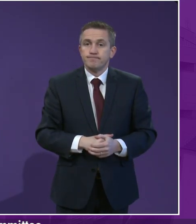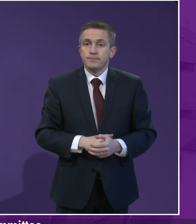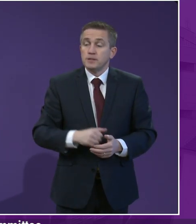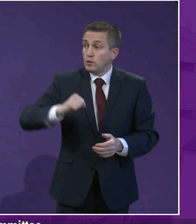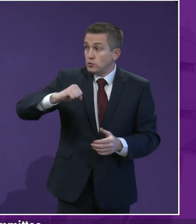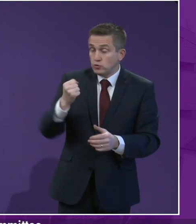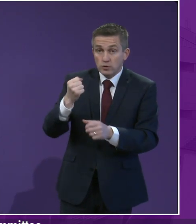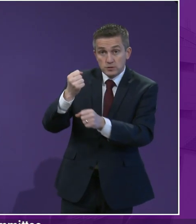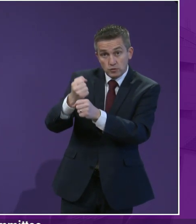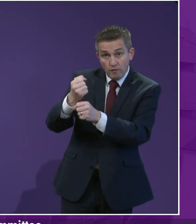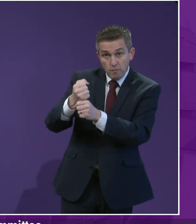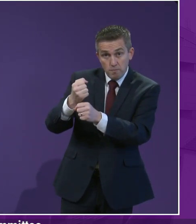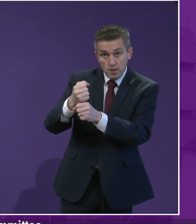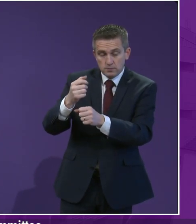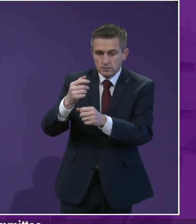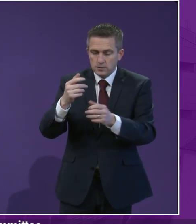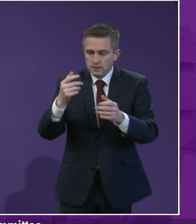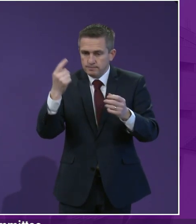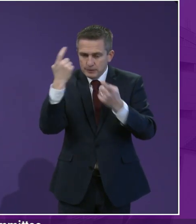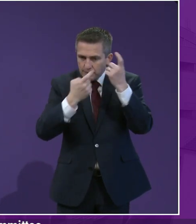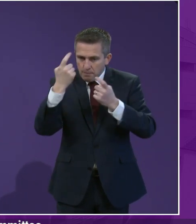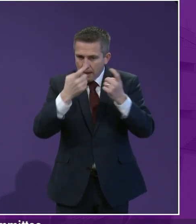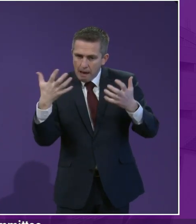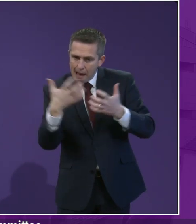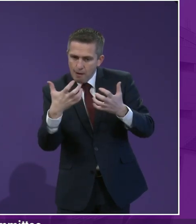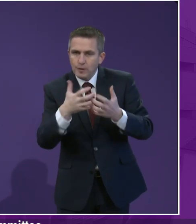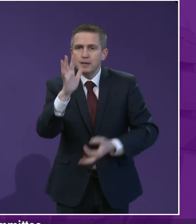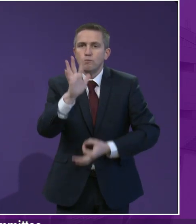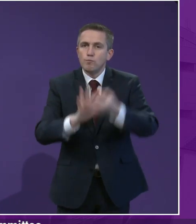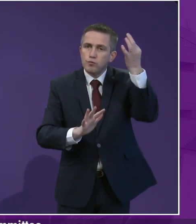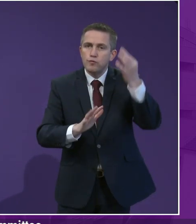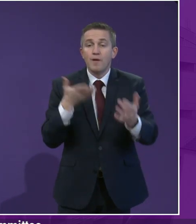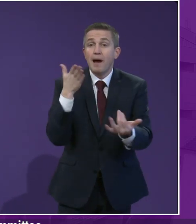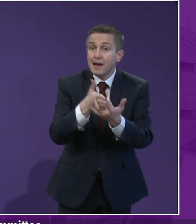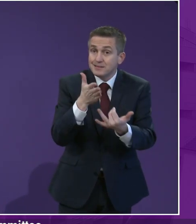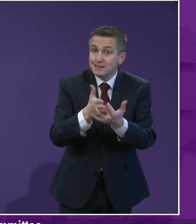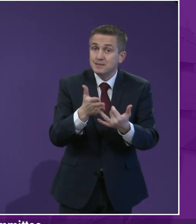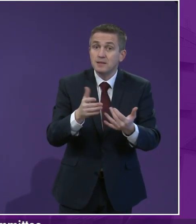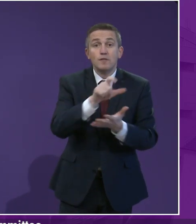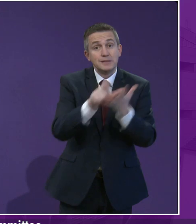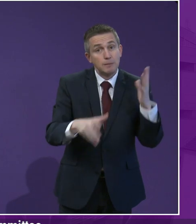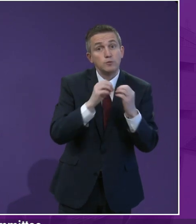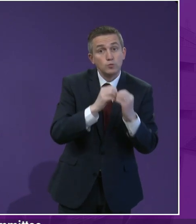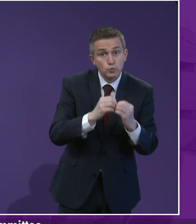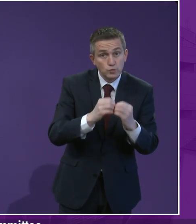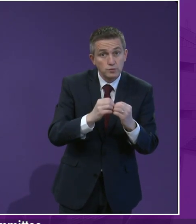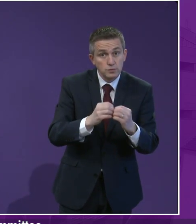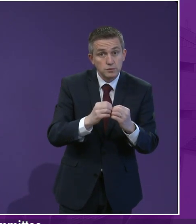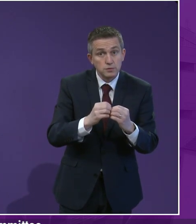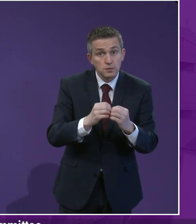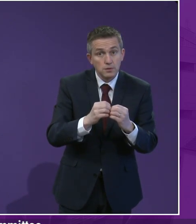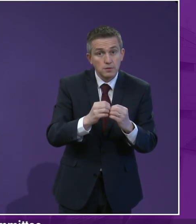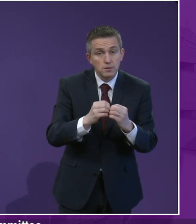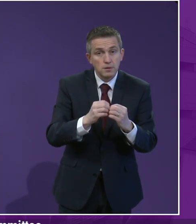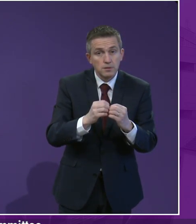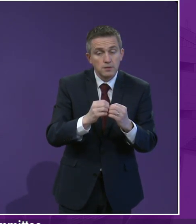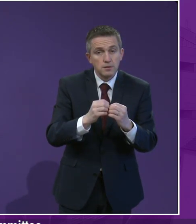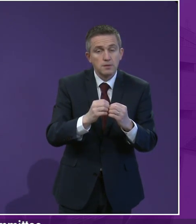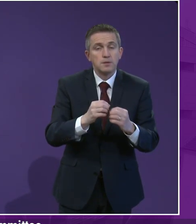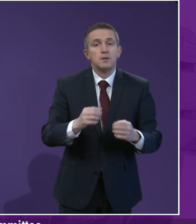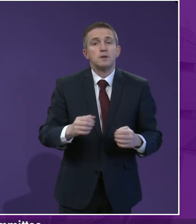So identification, I think, is a big difficulty. I would say that, if you're looking